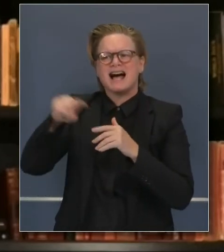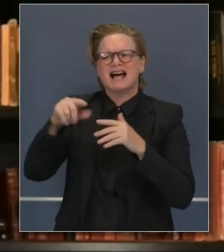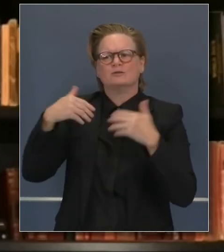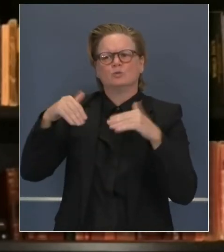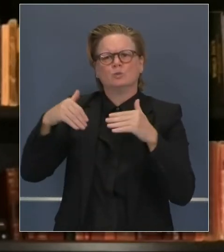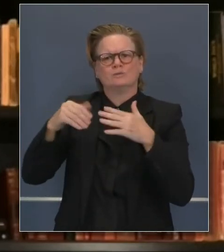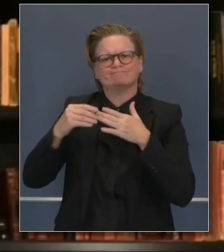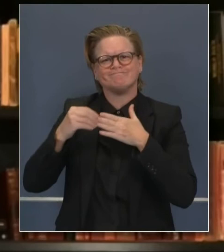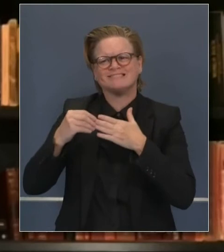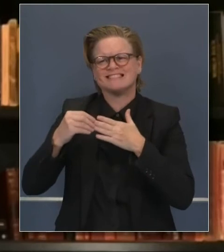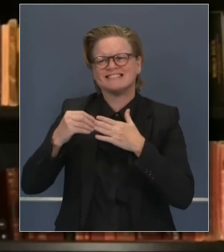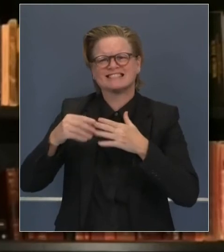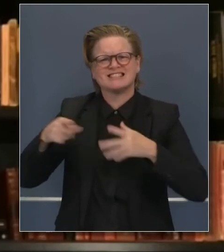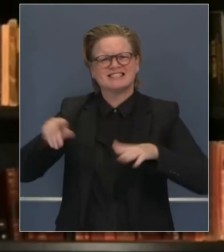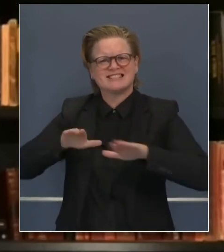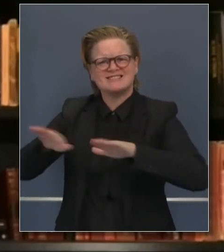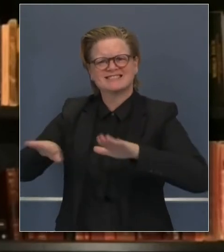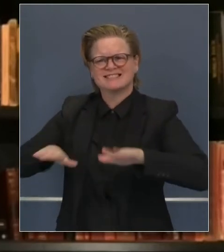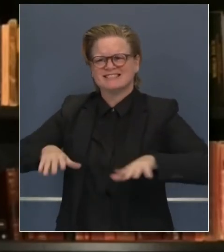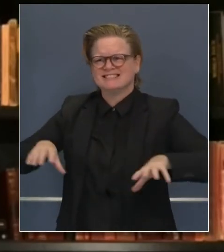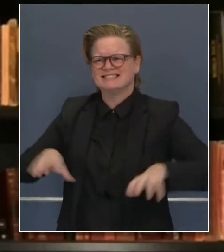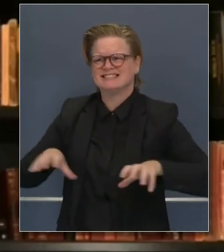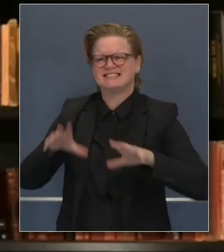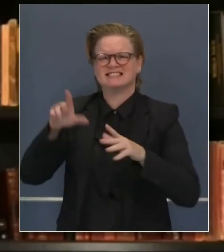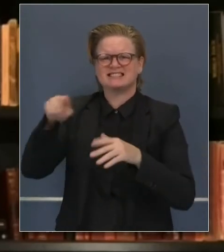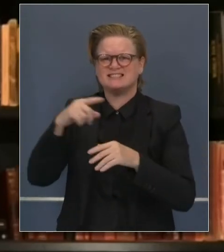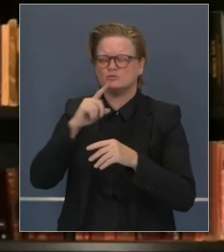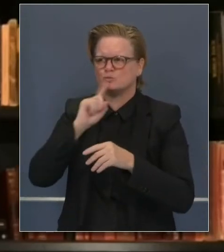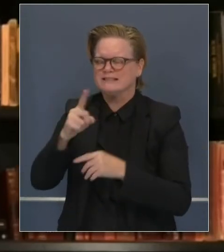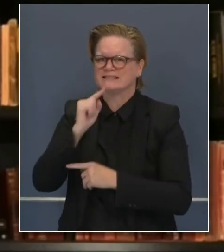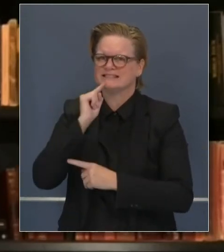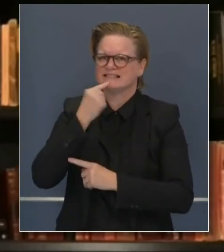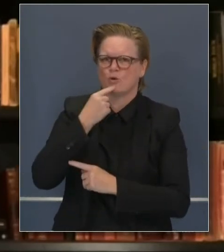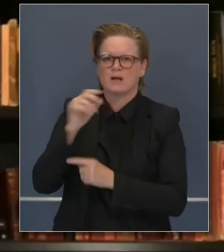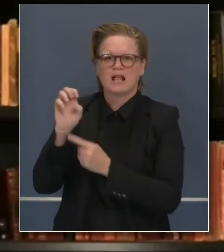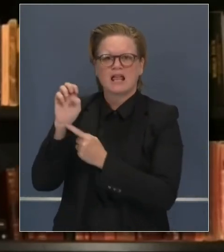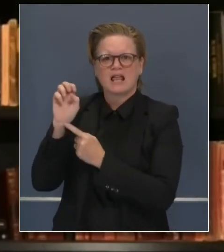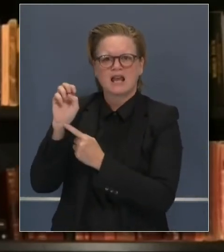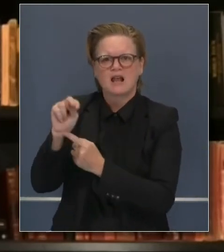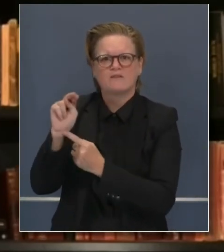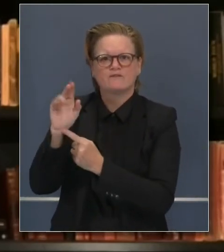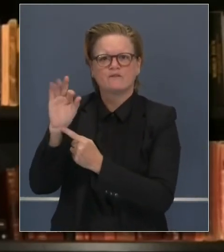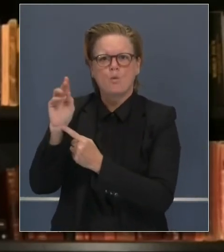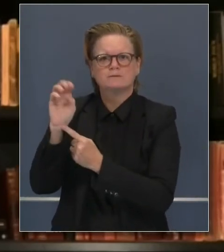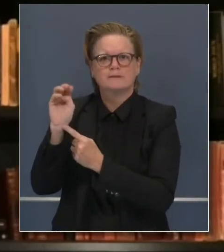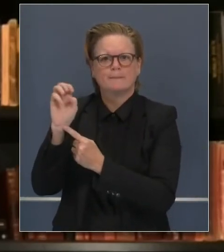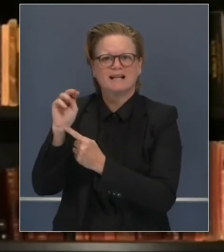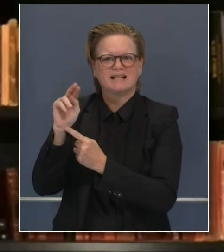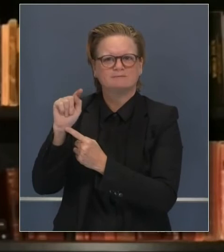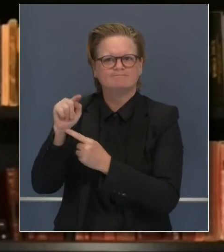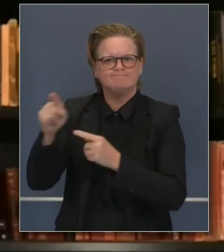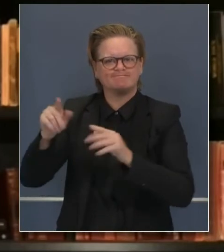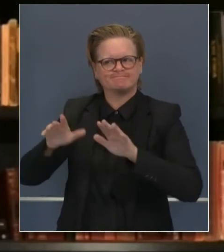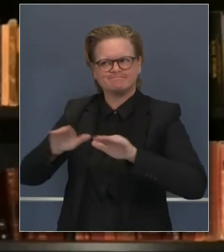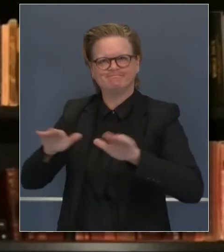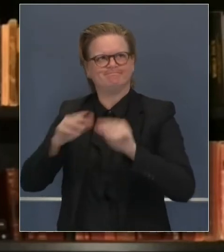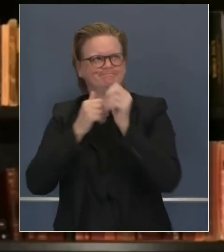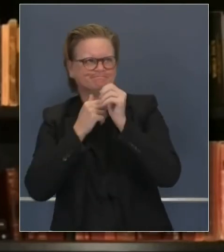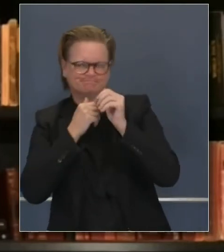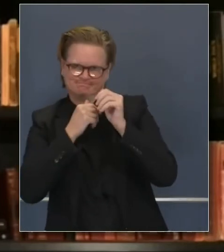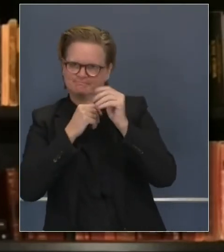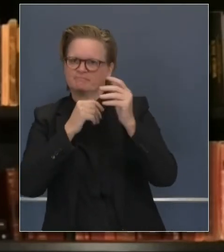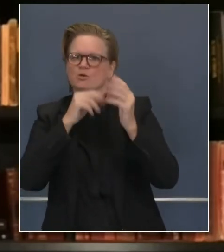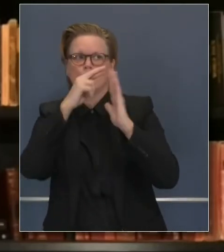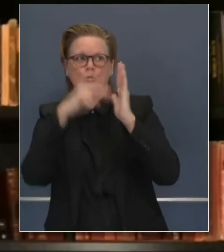well, by the way, our state agencies, the alcohol beverage control, they went out almost 3,500 visits